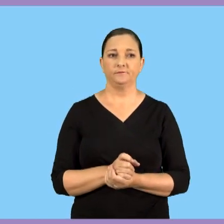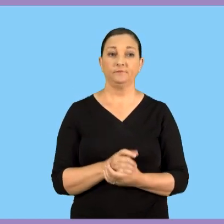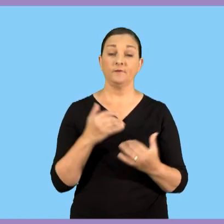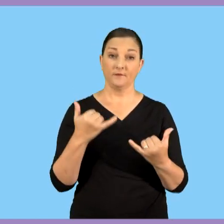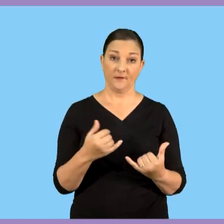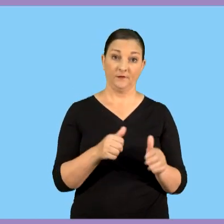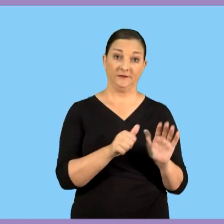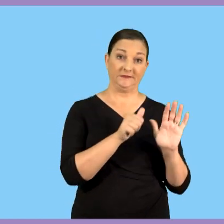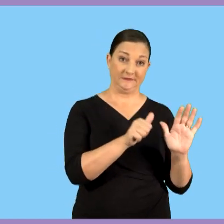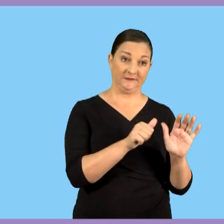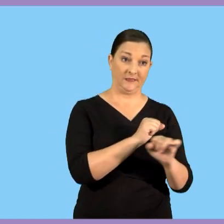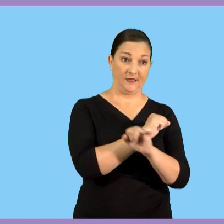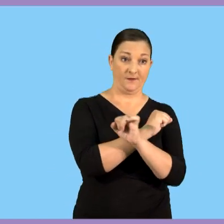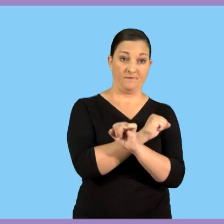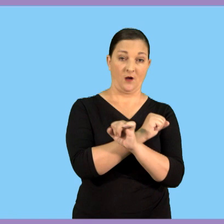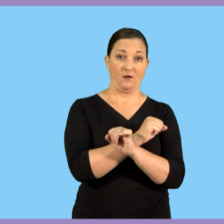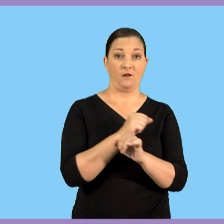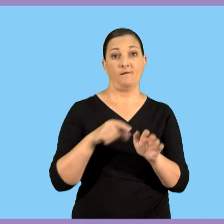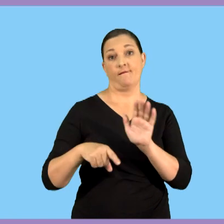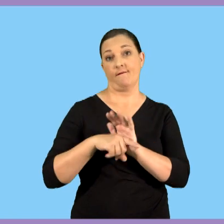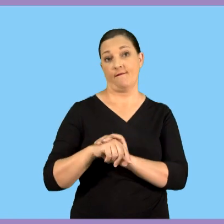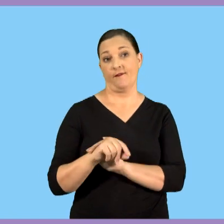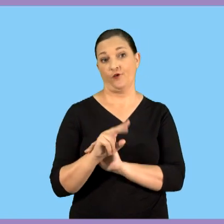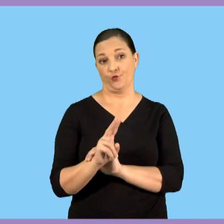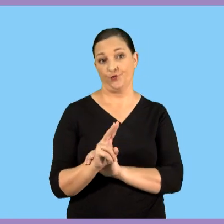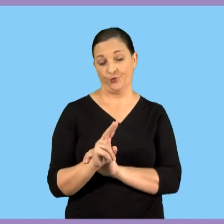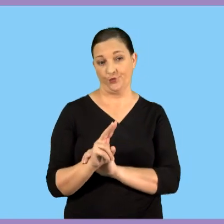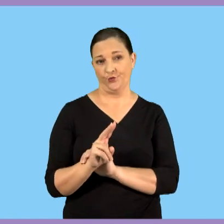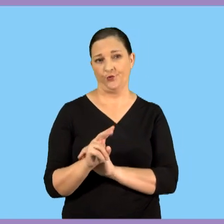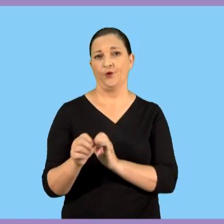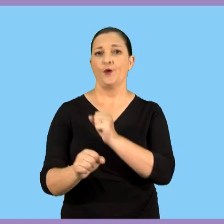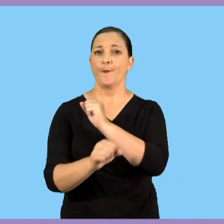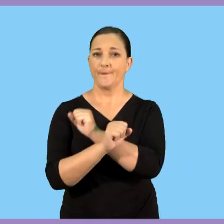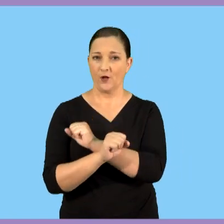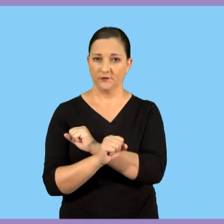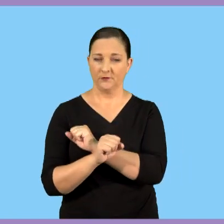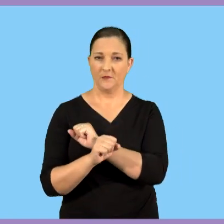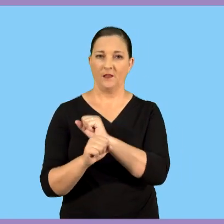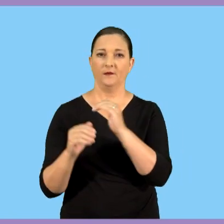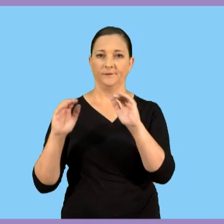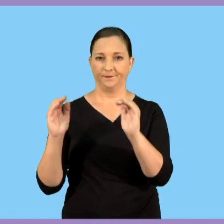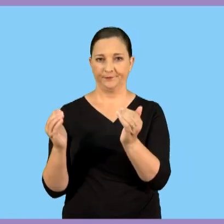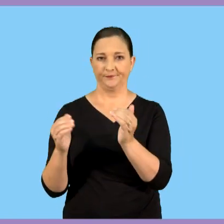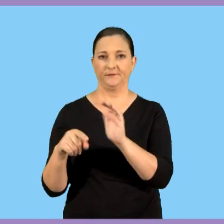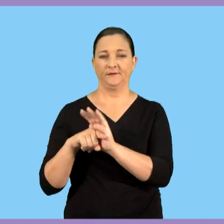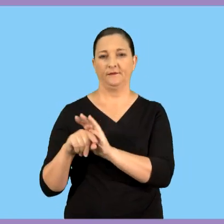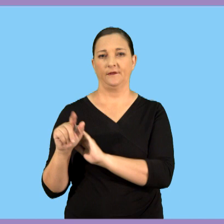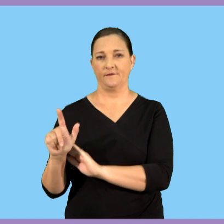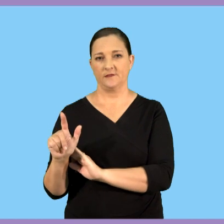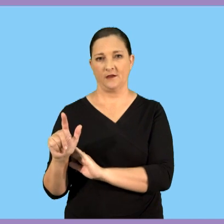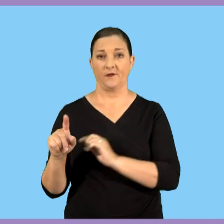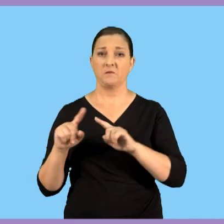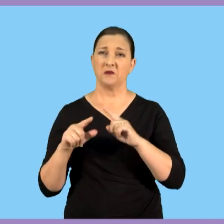Again, I have a positive 6 multiplied by a negative 2, and I multiply that with a negative 7. And if